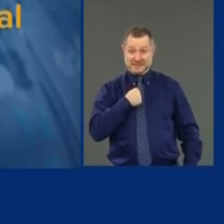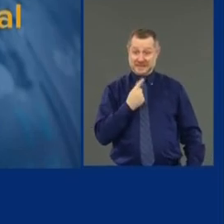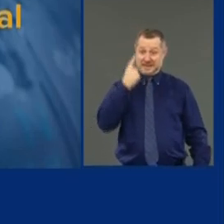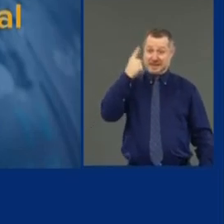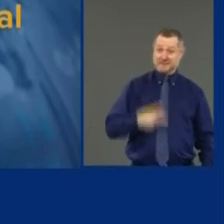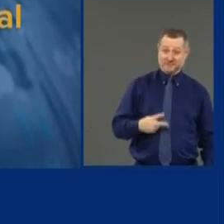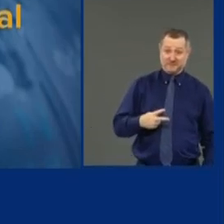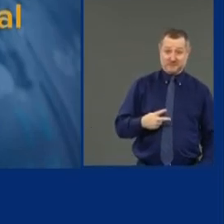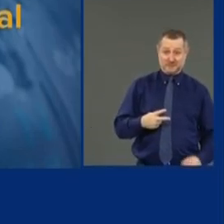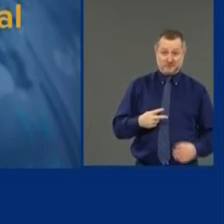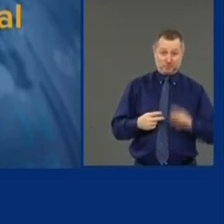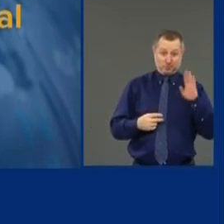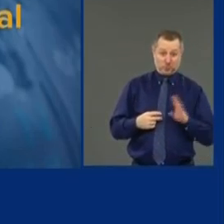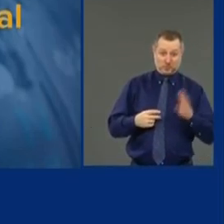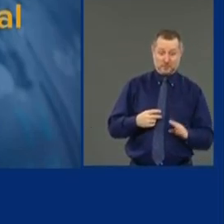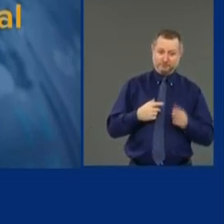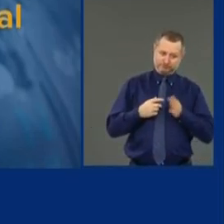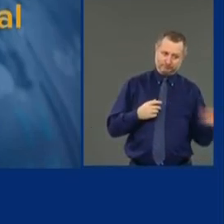a